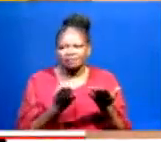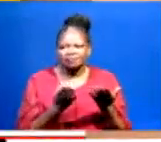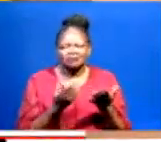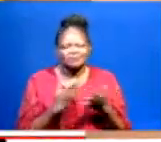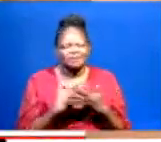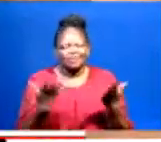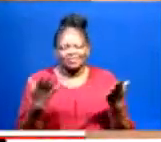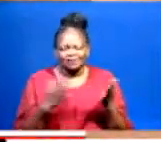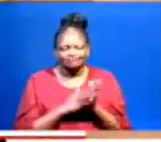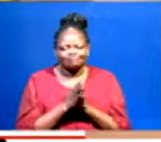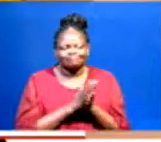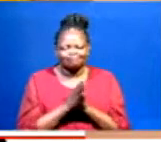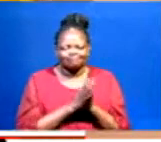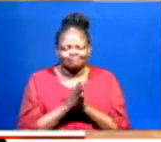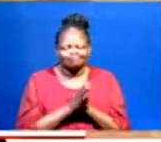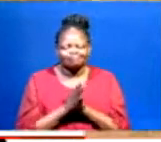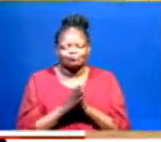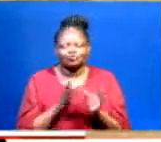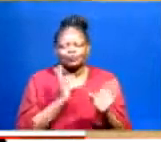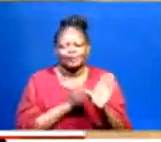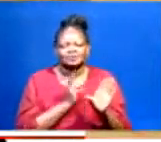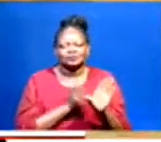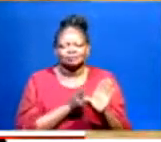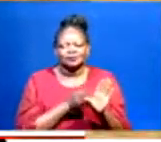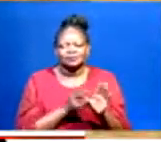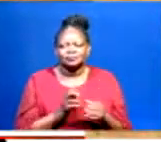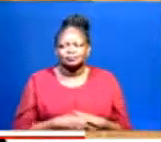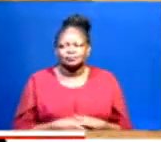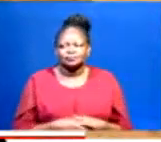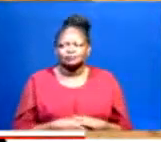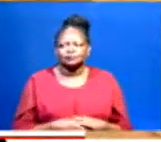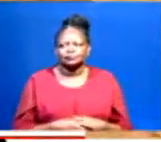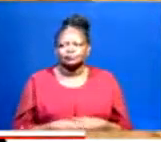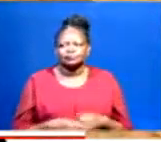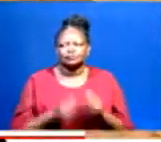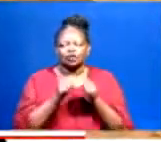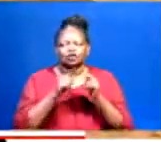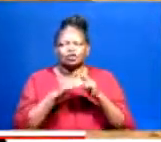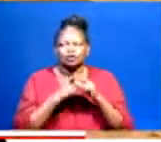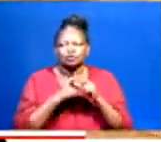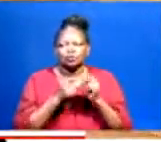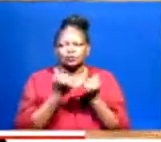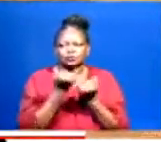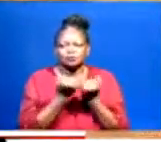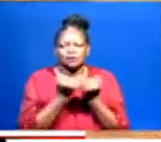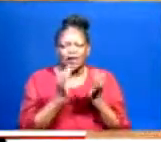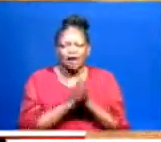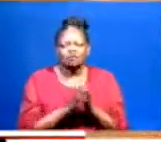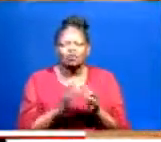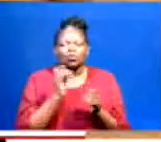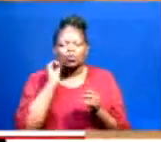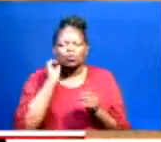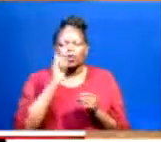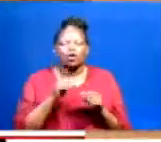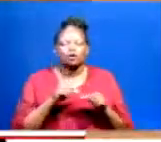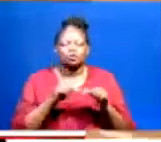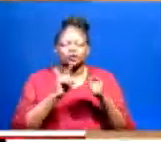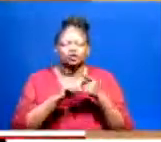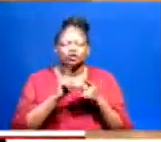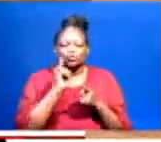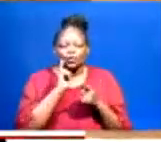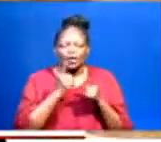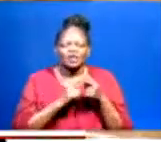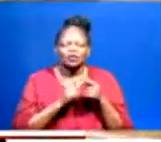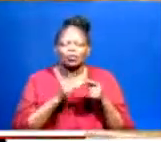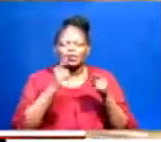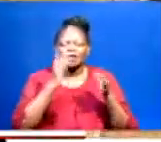to motivate our participants. The games started on Saturday and will conclude tomorrow with the winners walking away